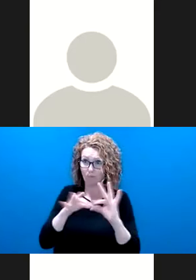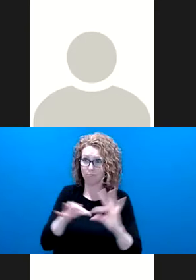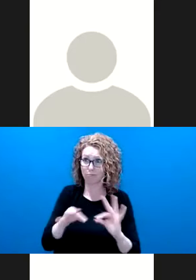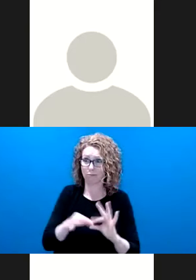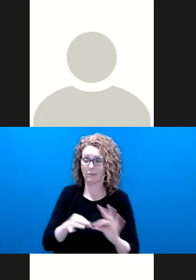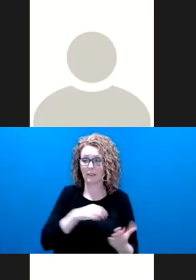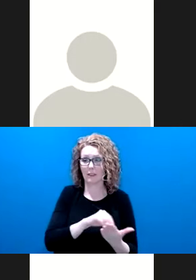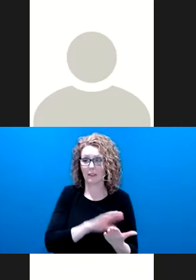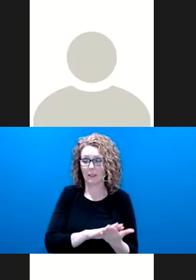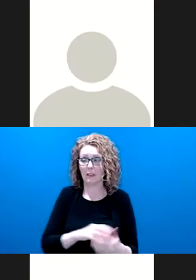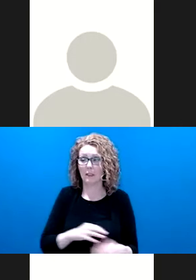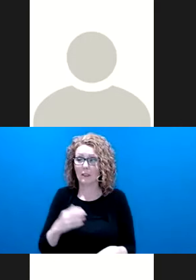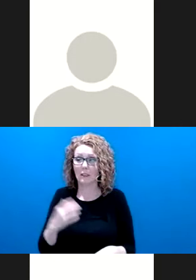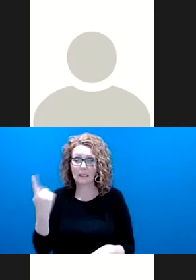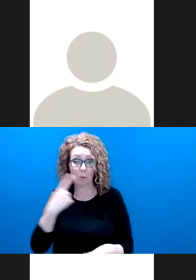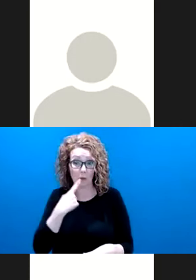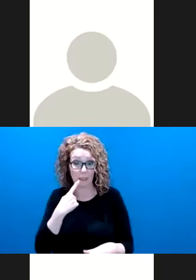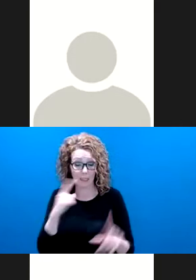say a license,